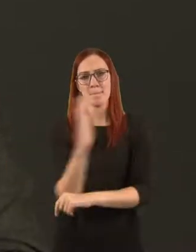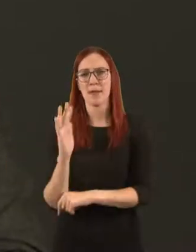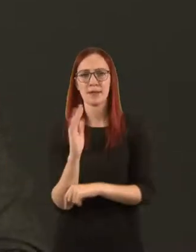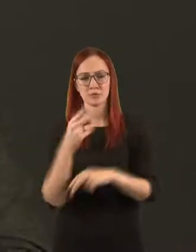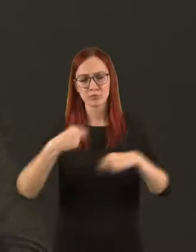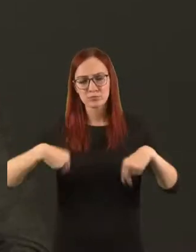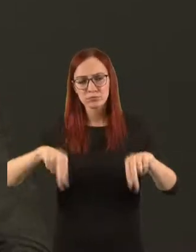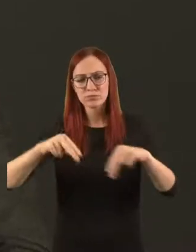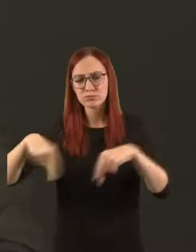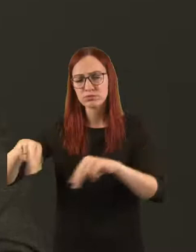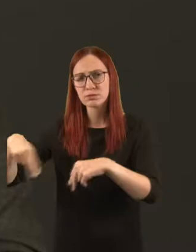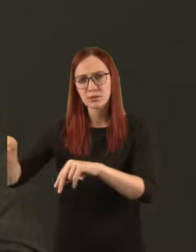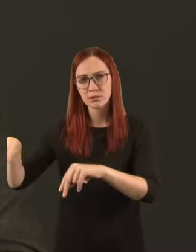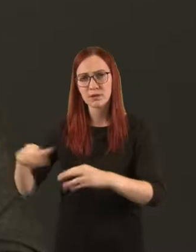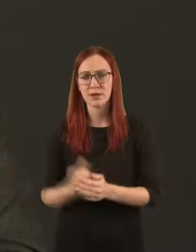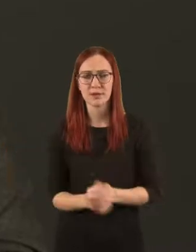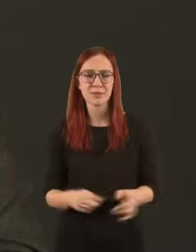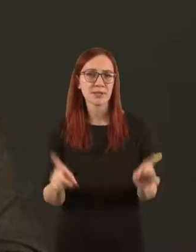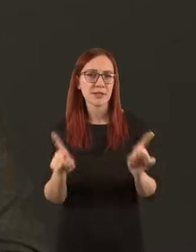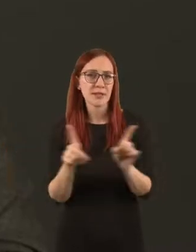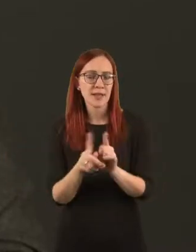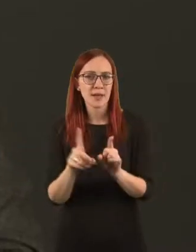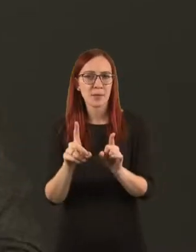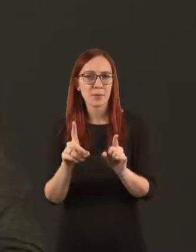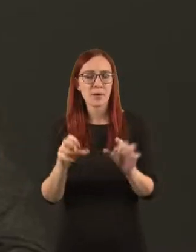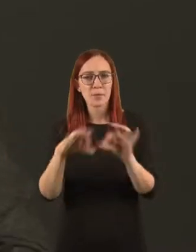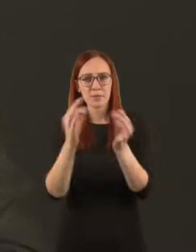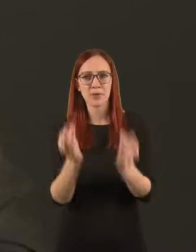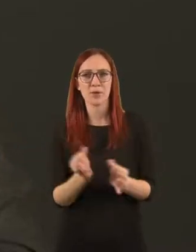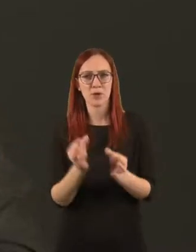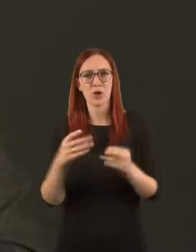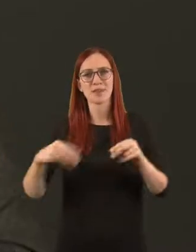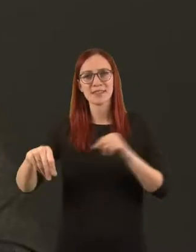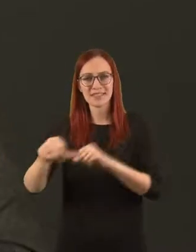good results. But afforestation measures,